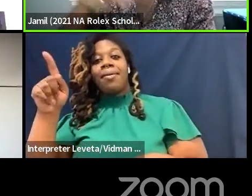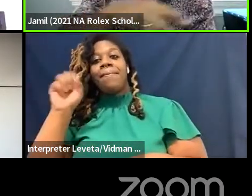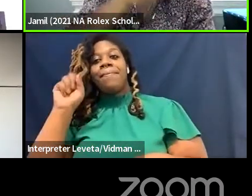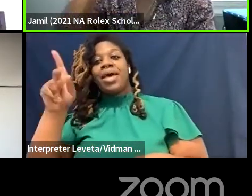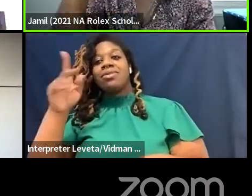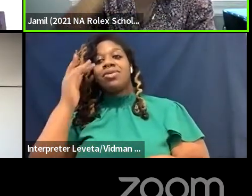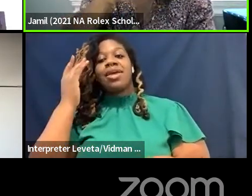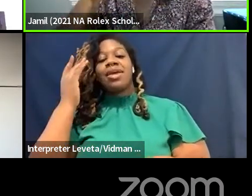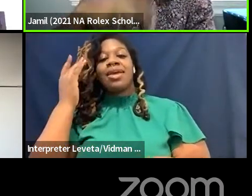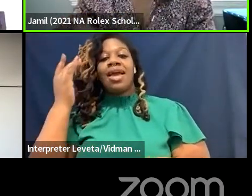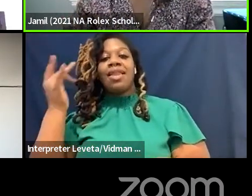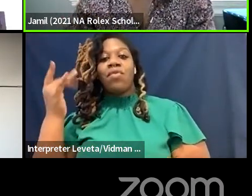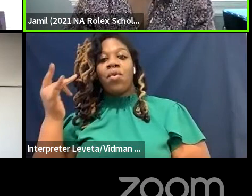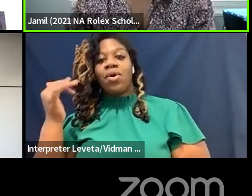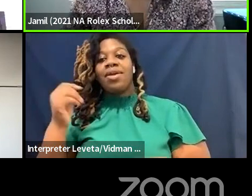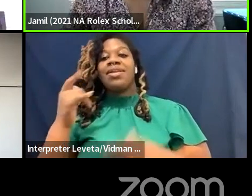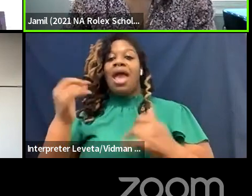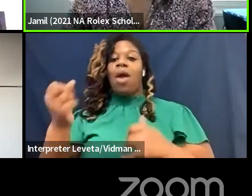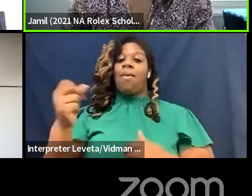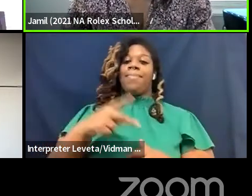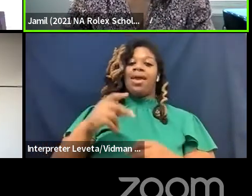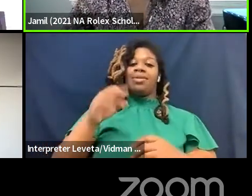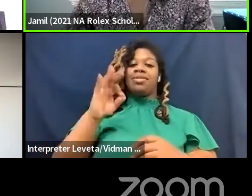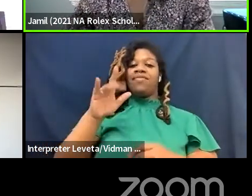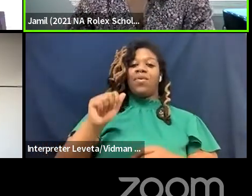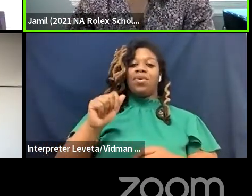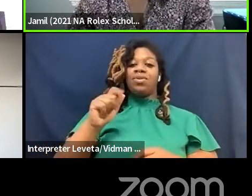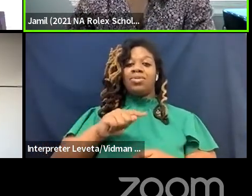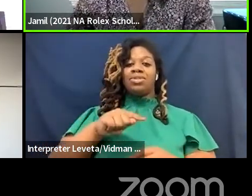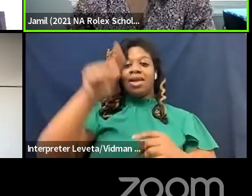just like a ping pong ball.